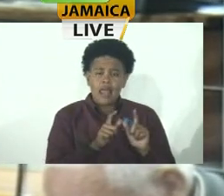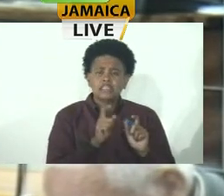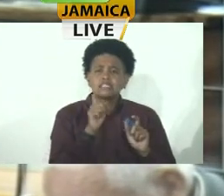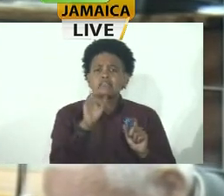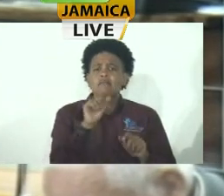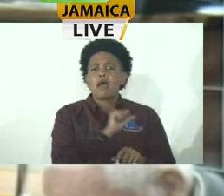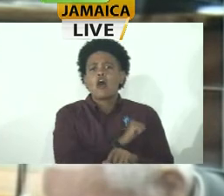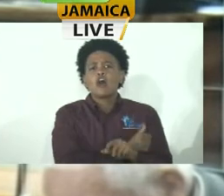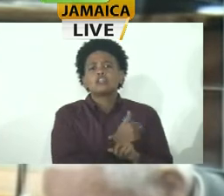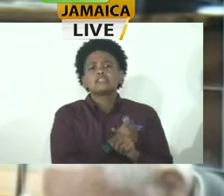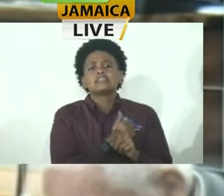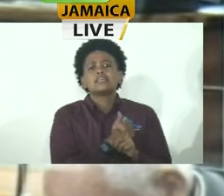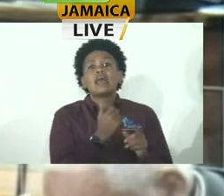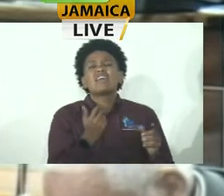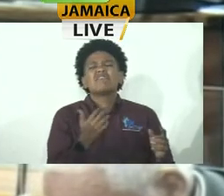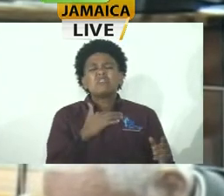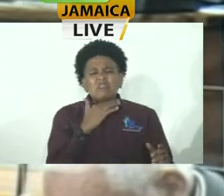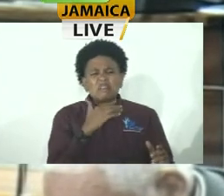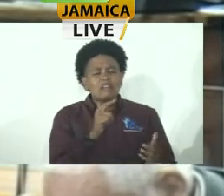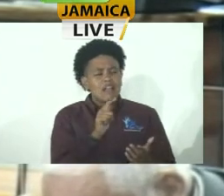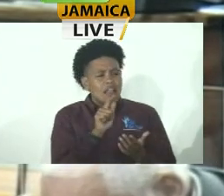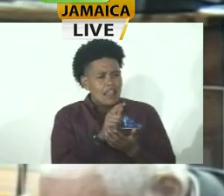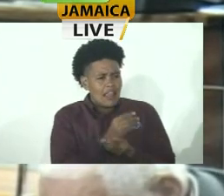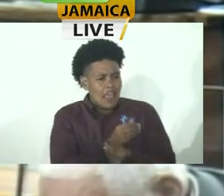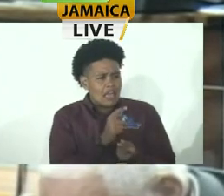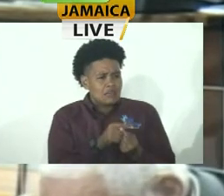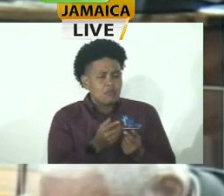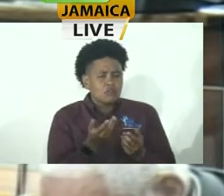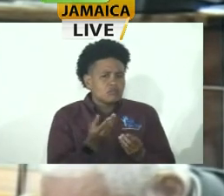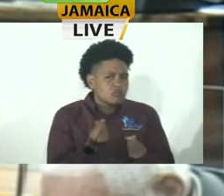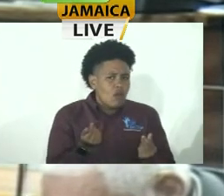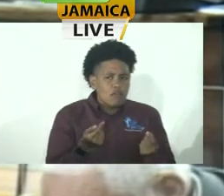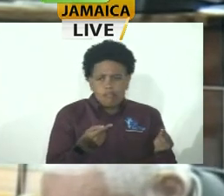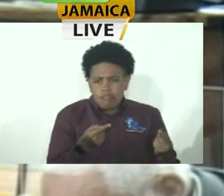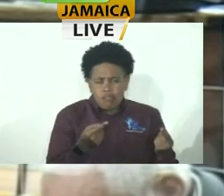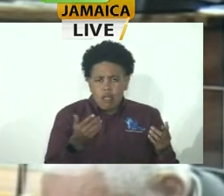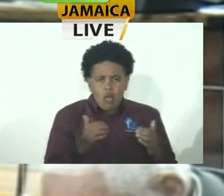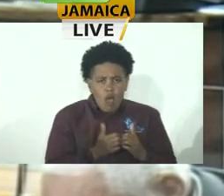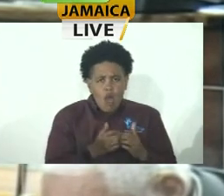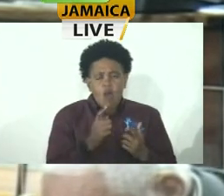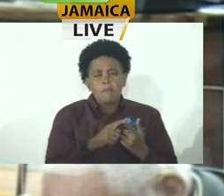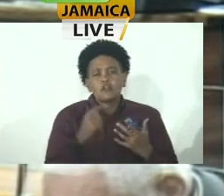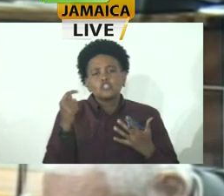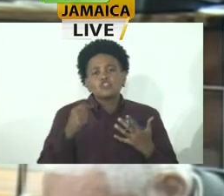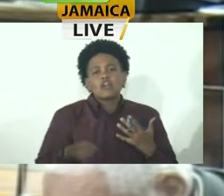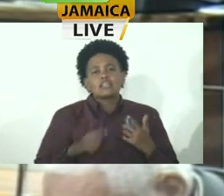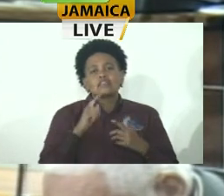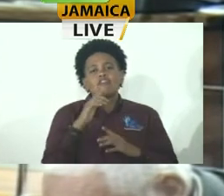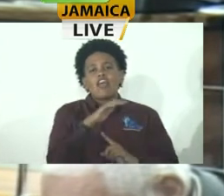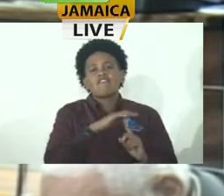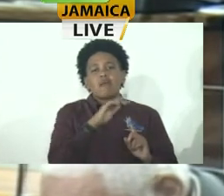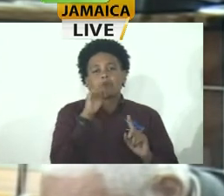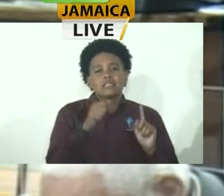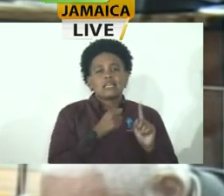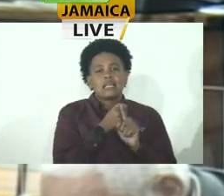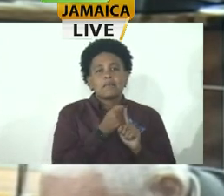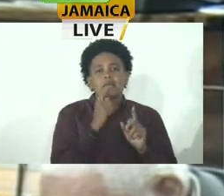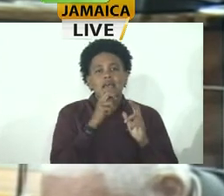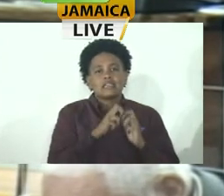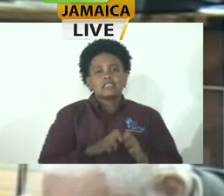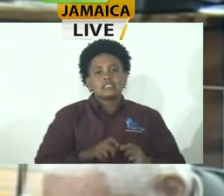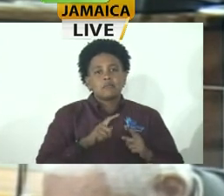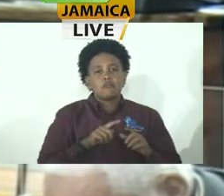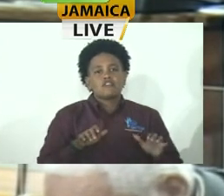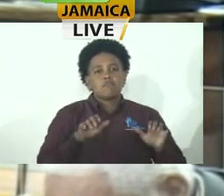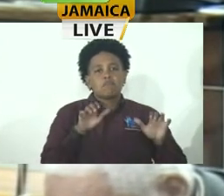contaminated lands and remediation and the criteria for environmental impact assessments and performance bonds among